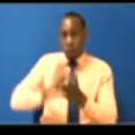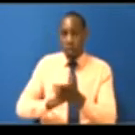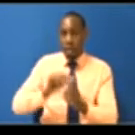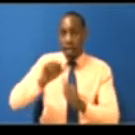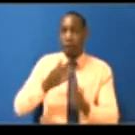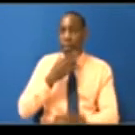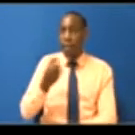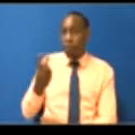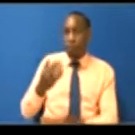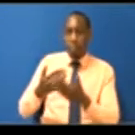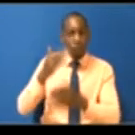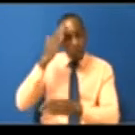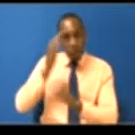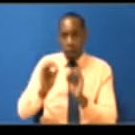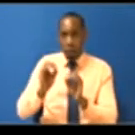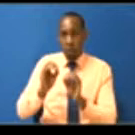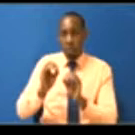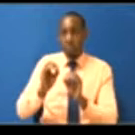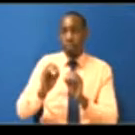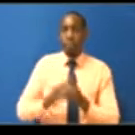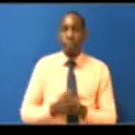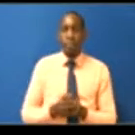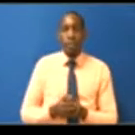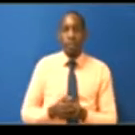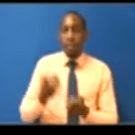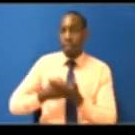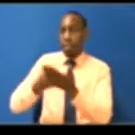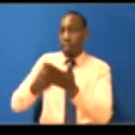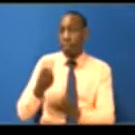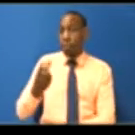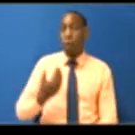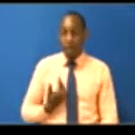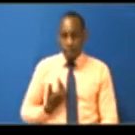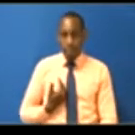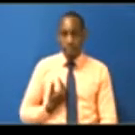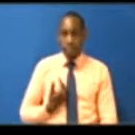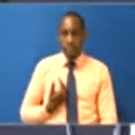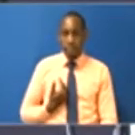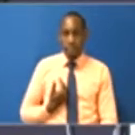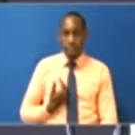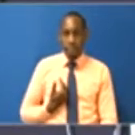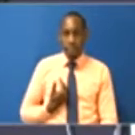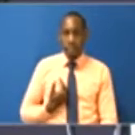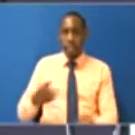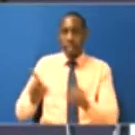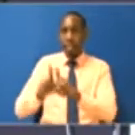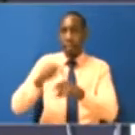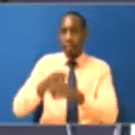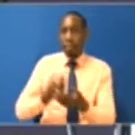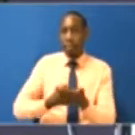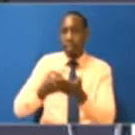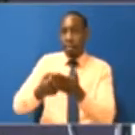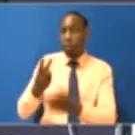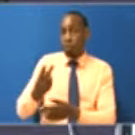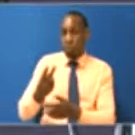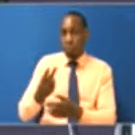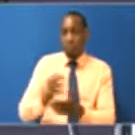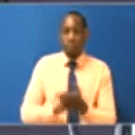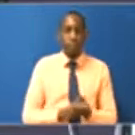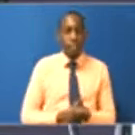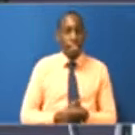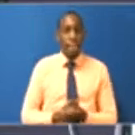men that you do not know before the start there are two debates at the same time yes there were two debates